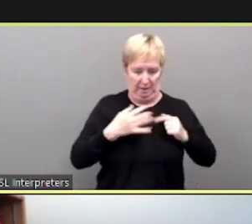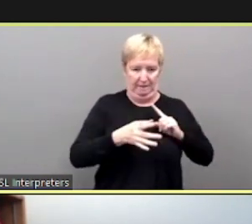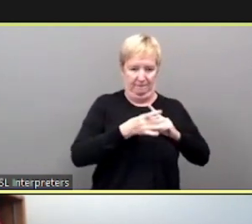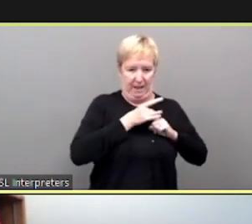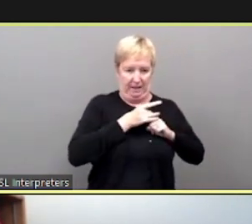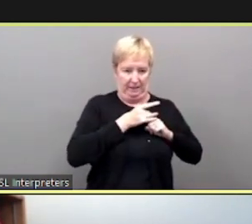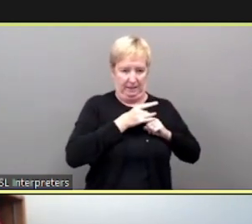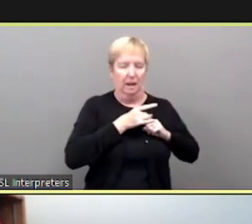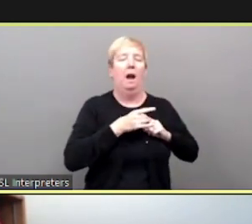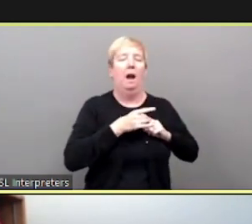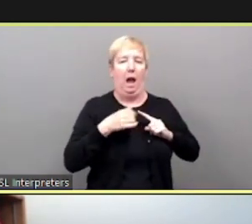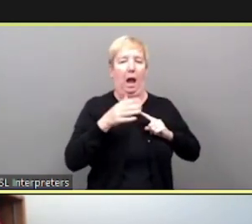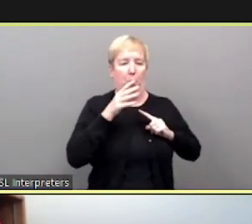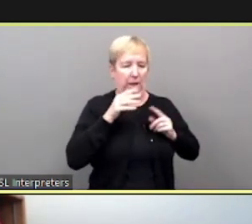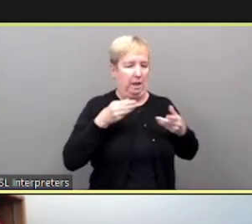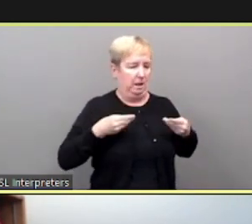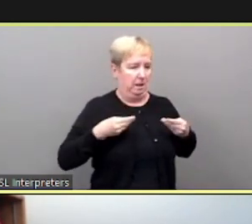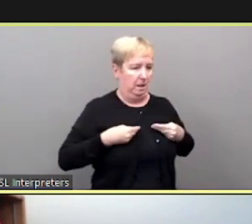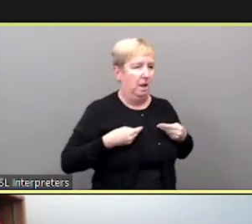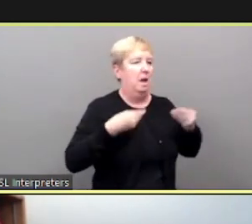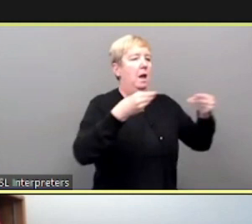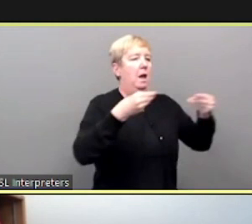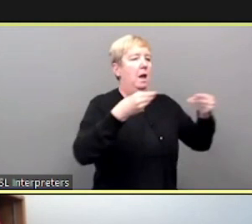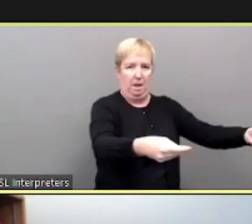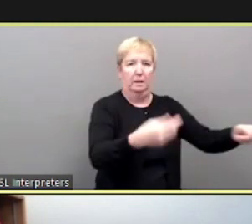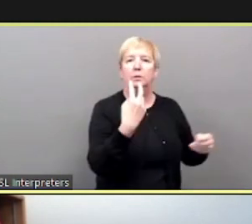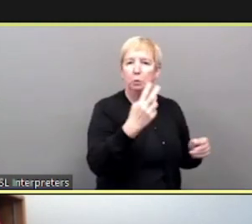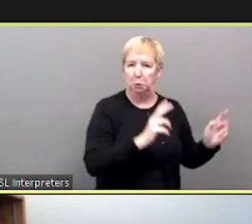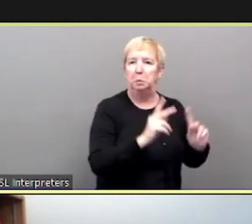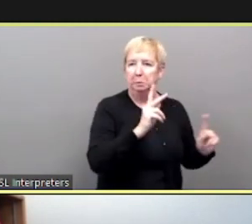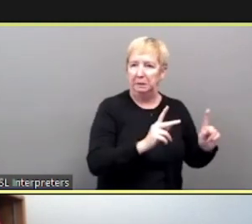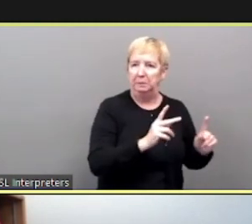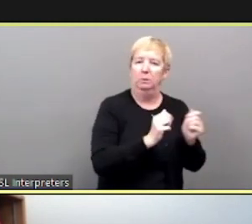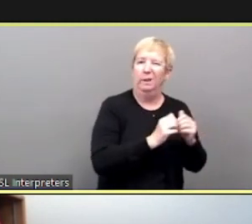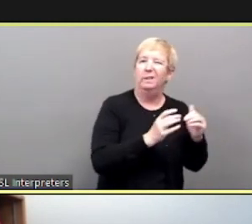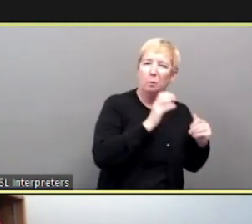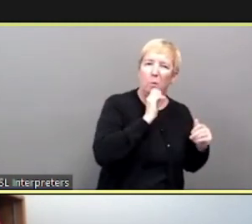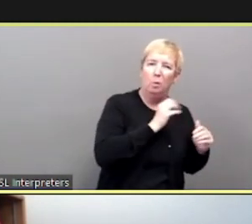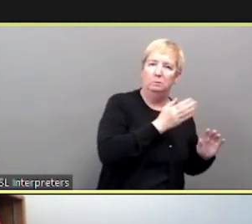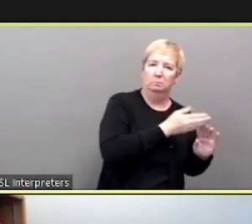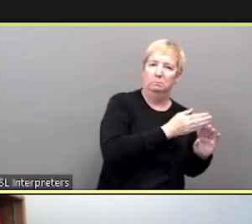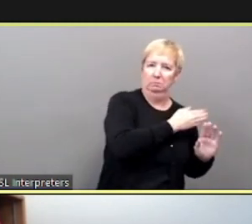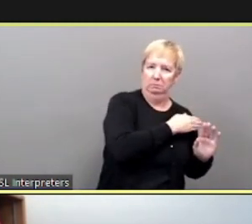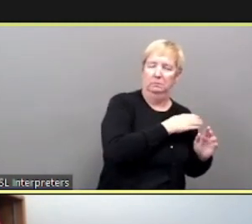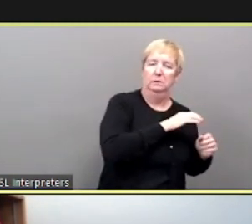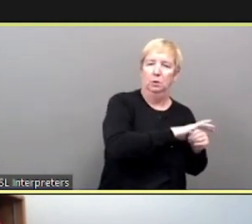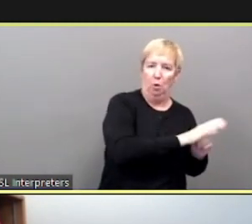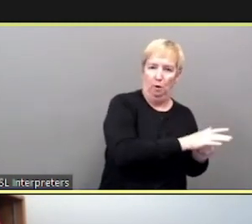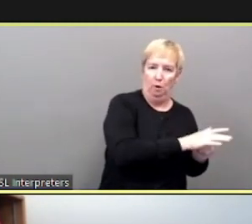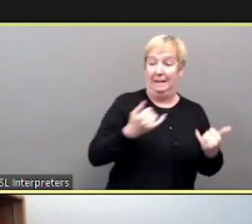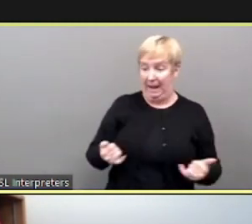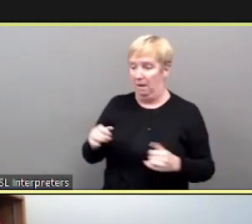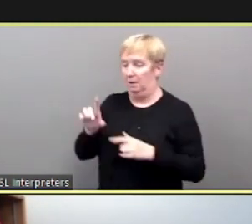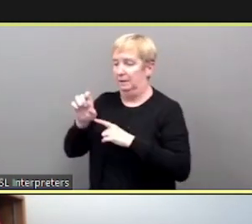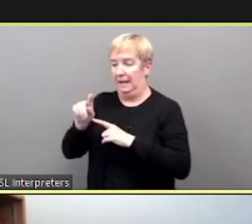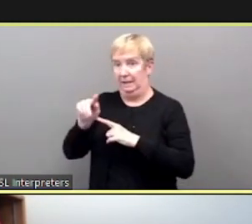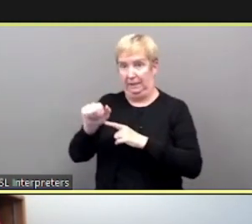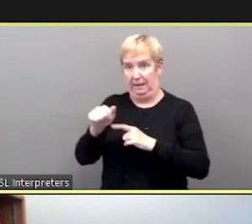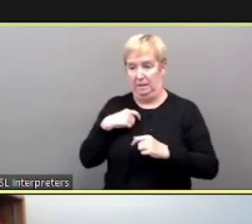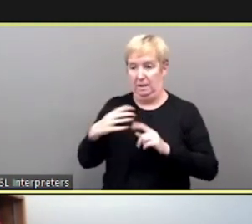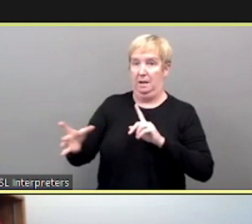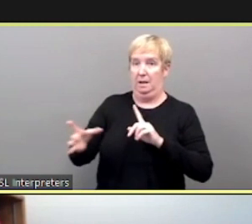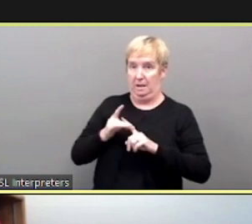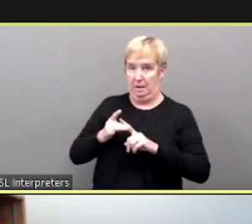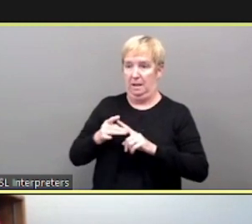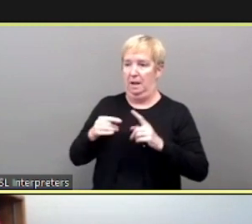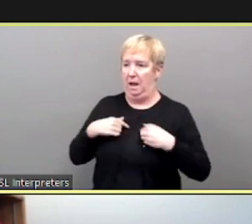average would pass this to 2 other people. And then you can see that as compared to the Delta variant, and why this